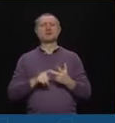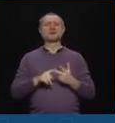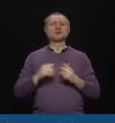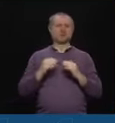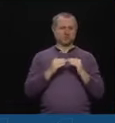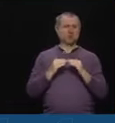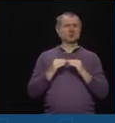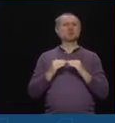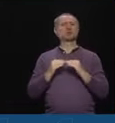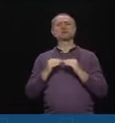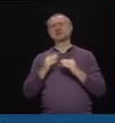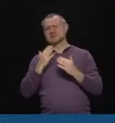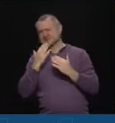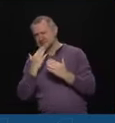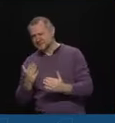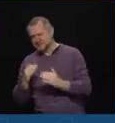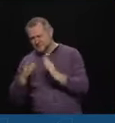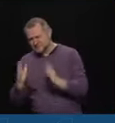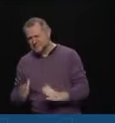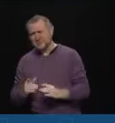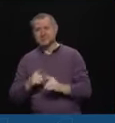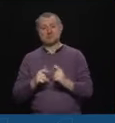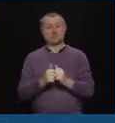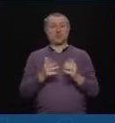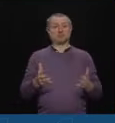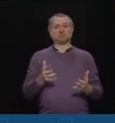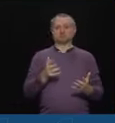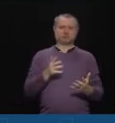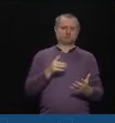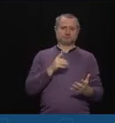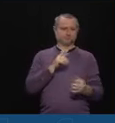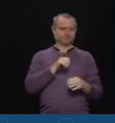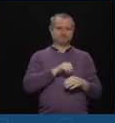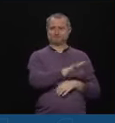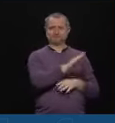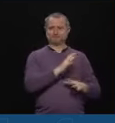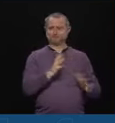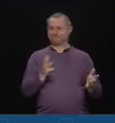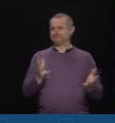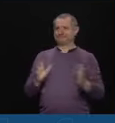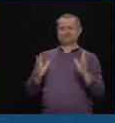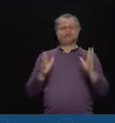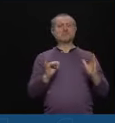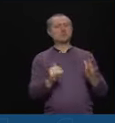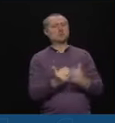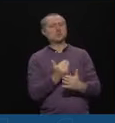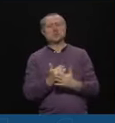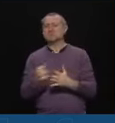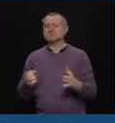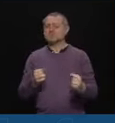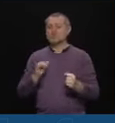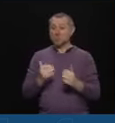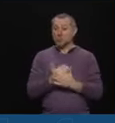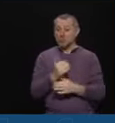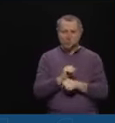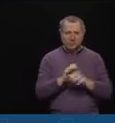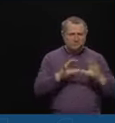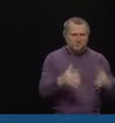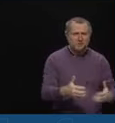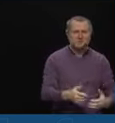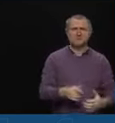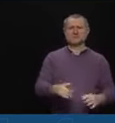housing without displacement, her initiative on workforce development for people to get real skills to